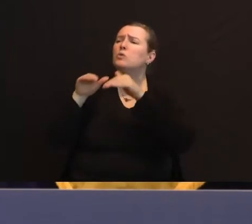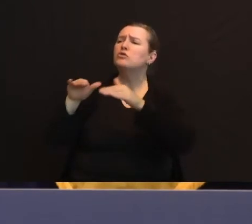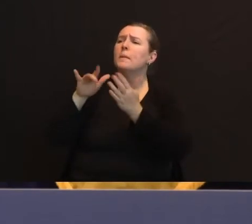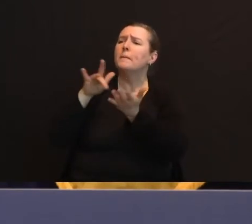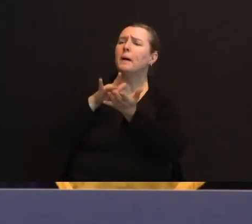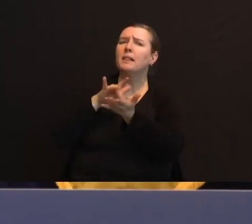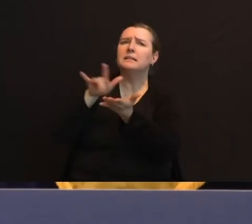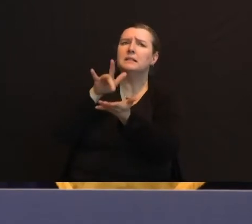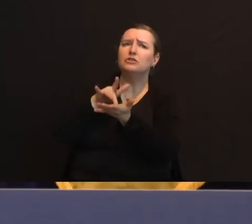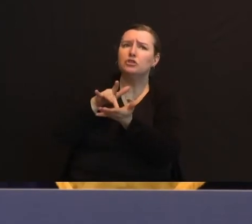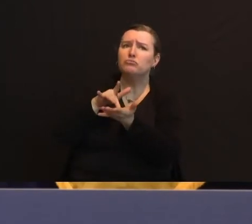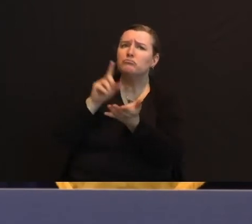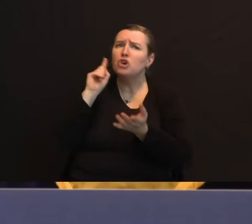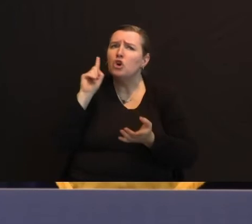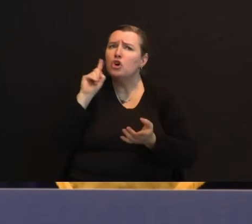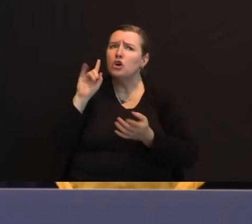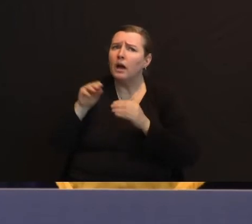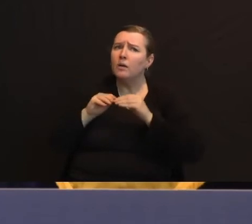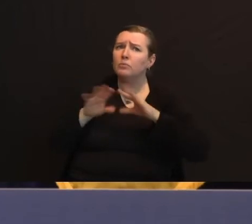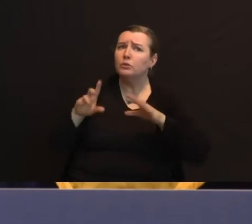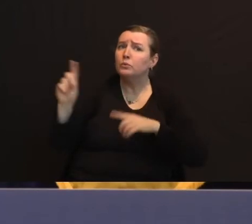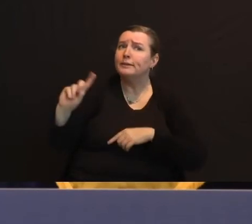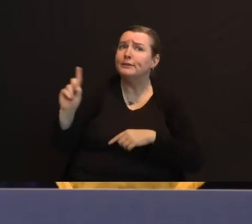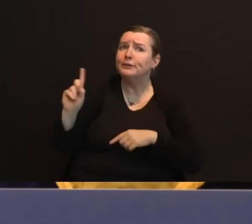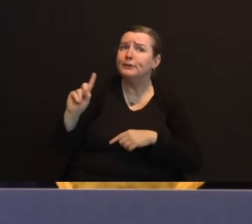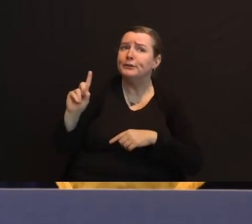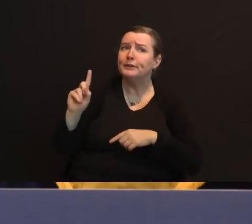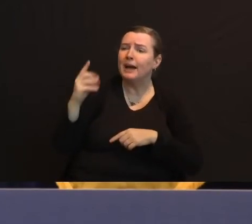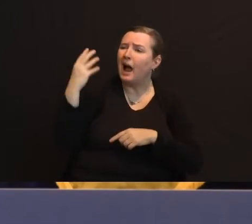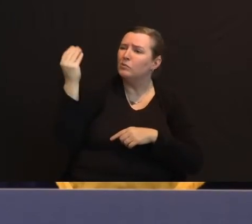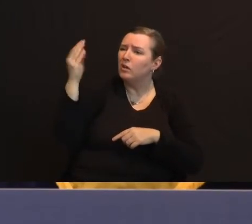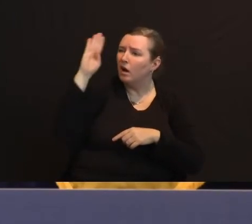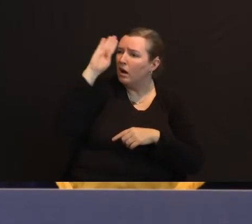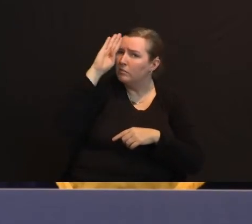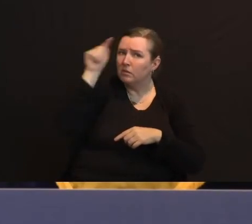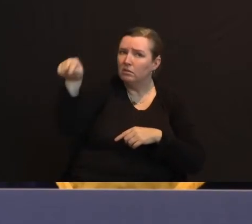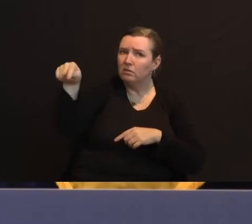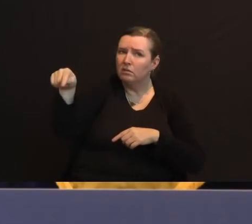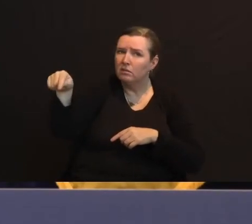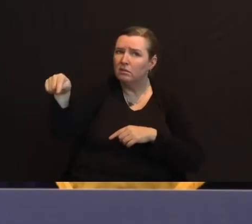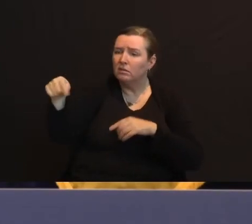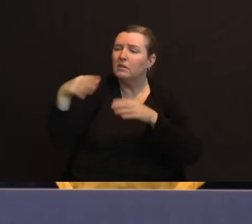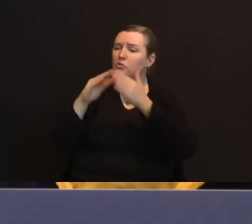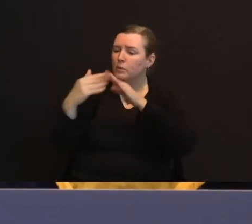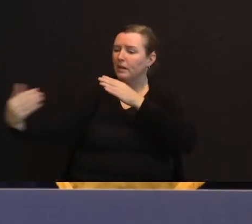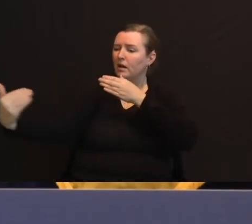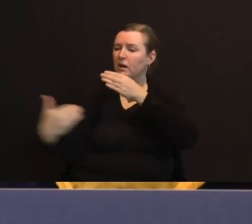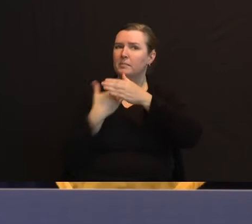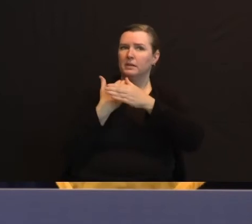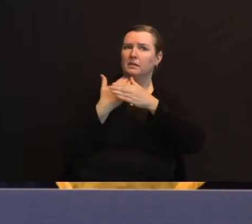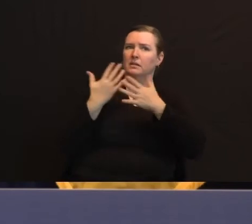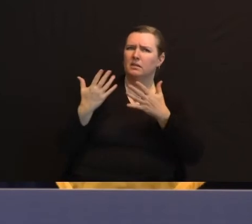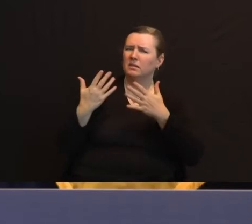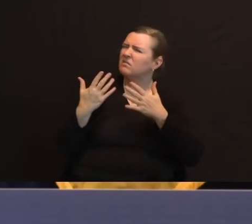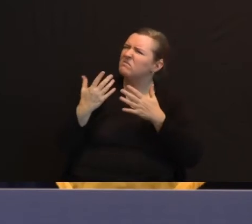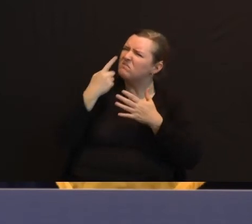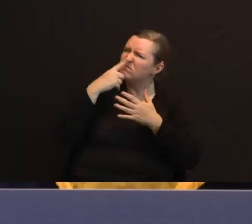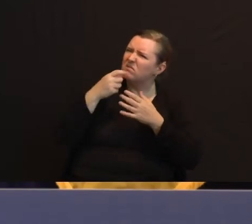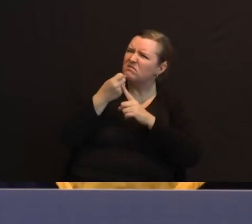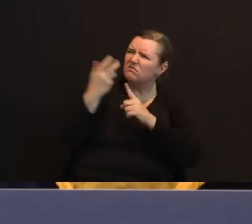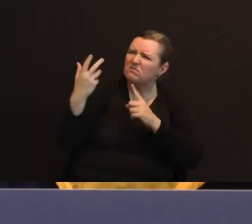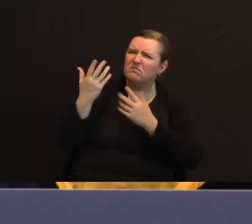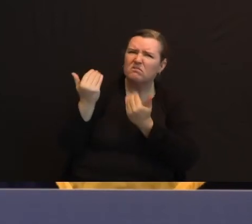outbreak started outside the hospital and then somehow was brought in. Can you comment on that? How did this outbreak happen? How did 100